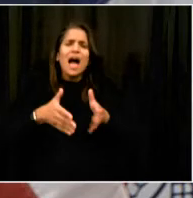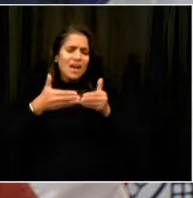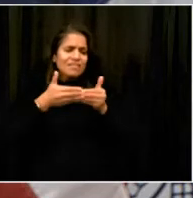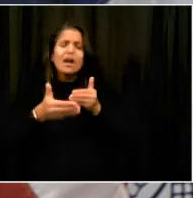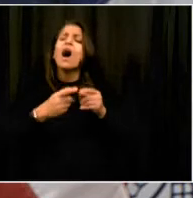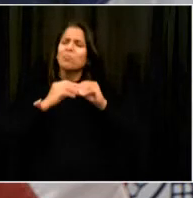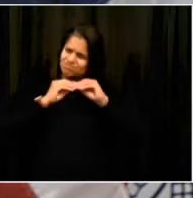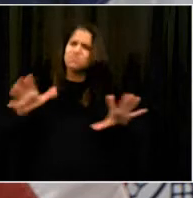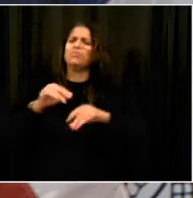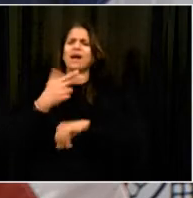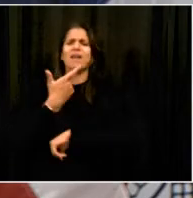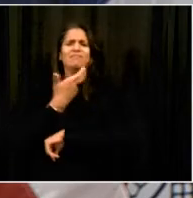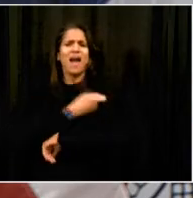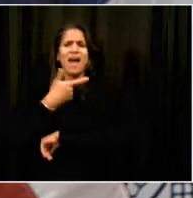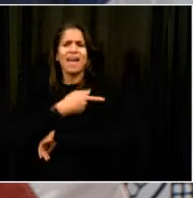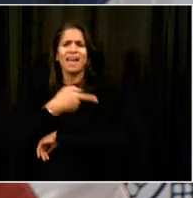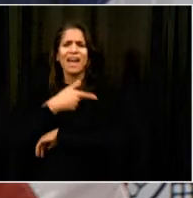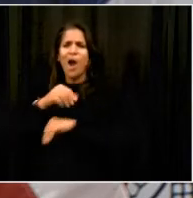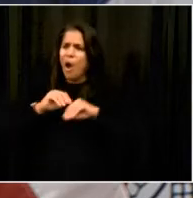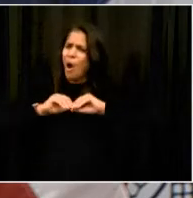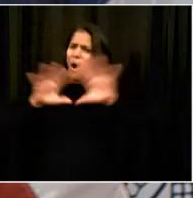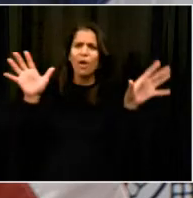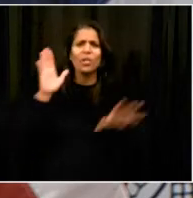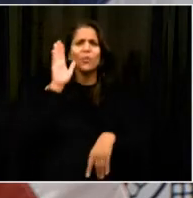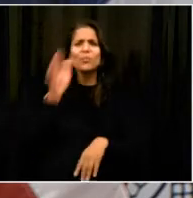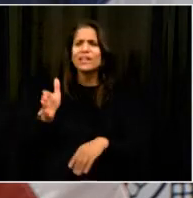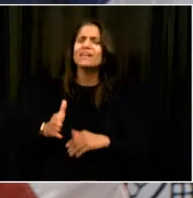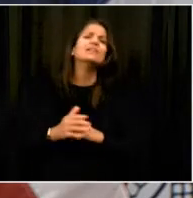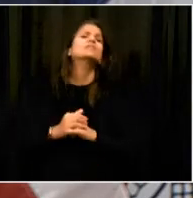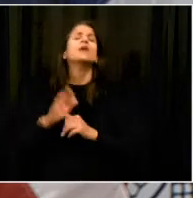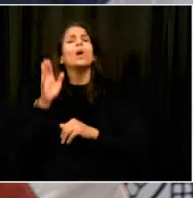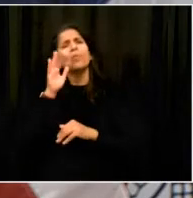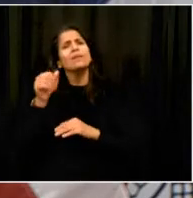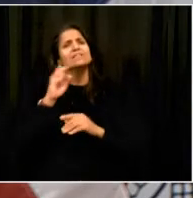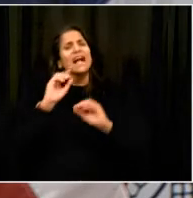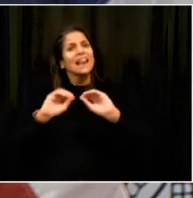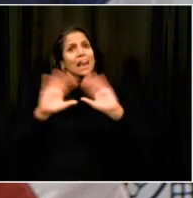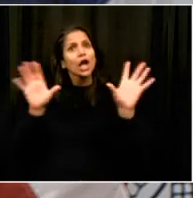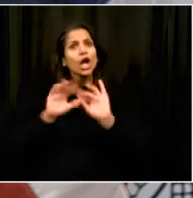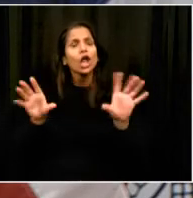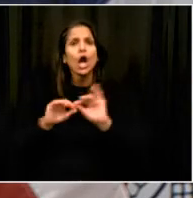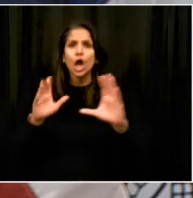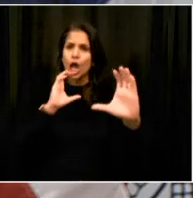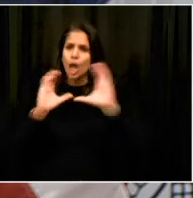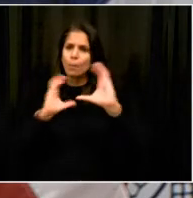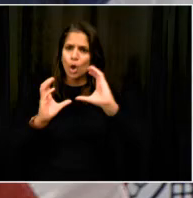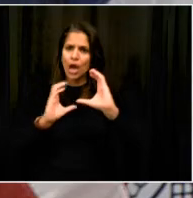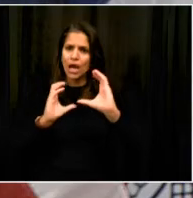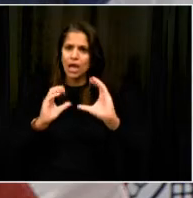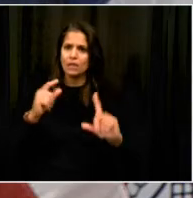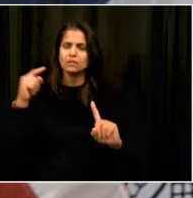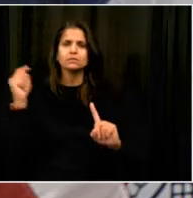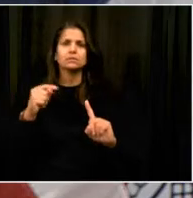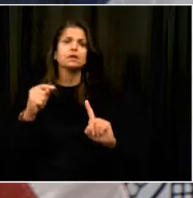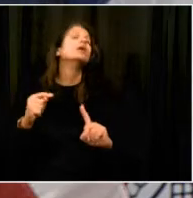to them to follow the rules that are quite obvious to all of us. Go ahead, Jake.